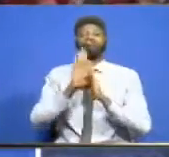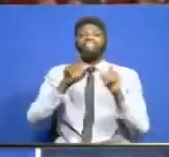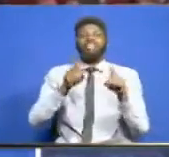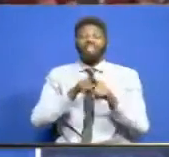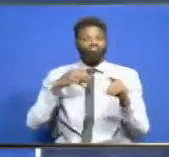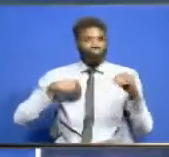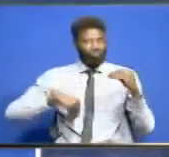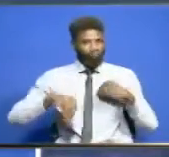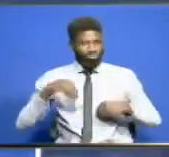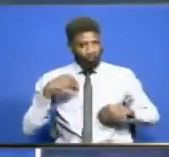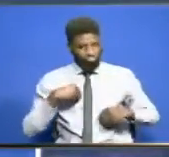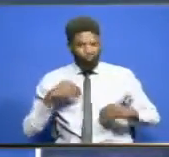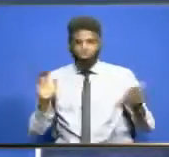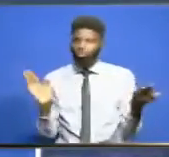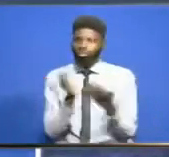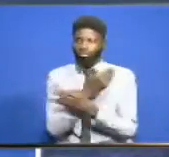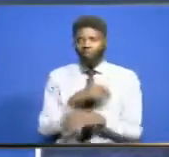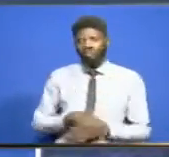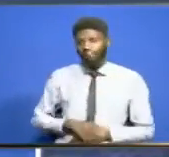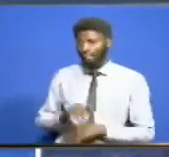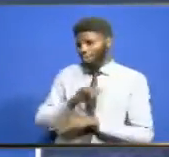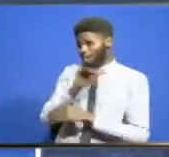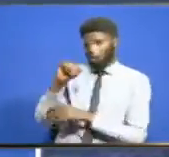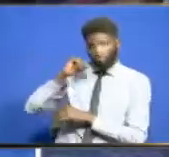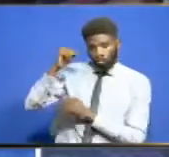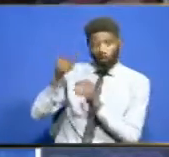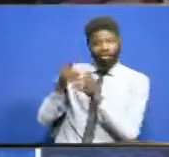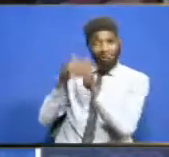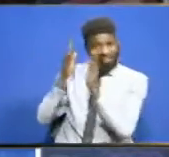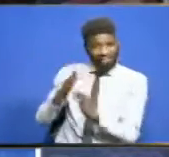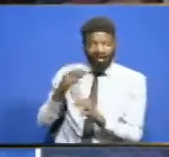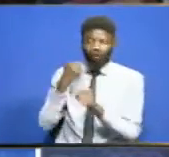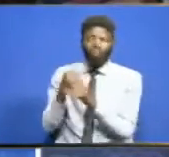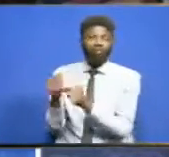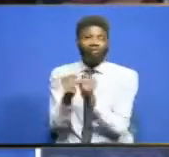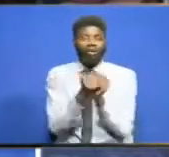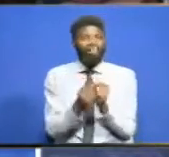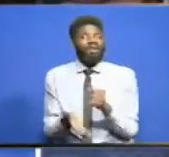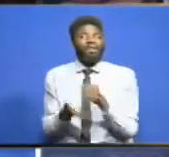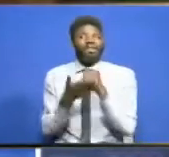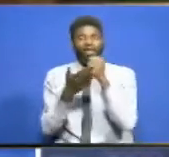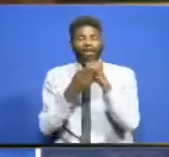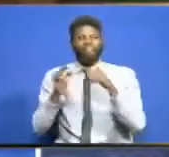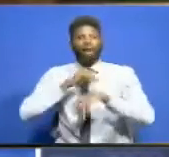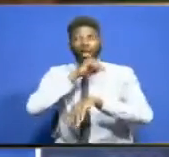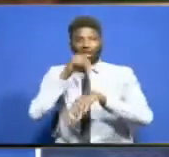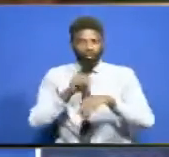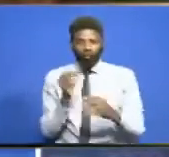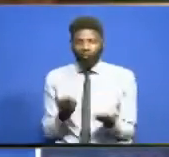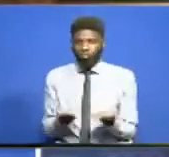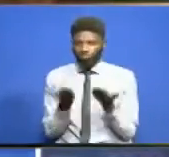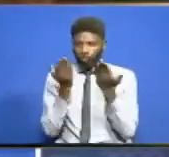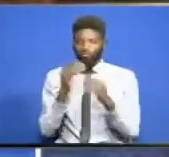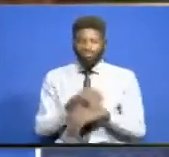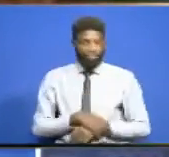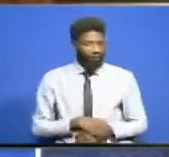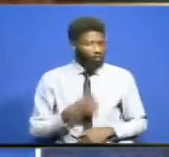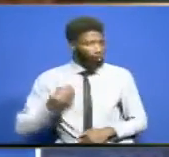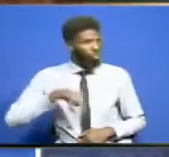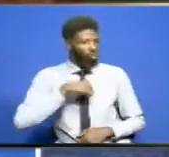viongozi wa kisiasa kuungana ili kuhakikisha ustawi wa wananchi. We have learned as Kenyans that elections